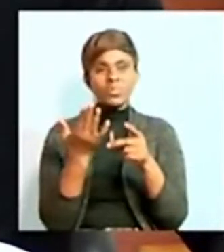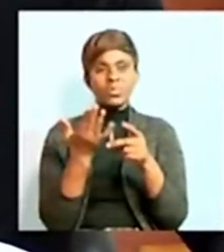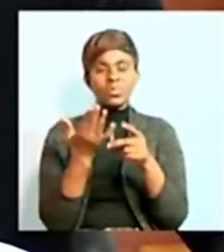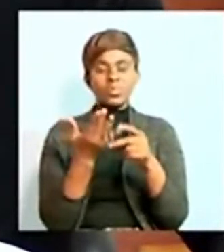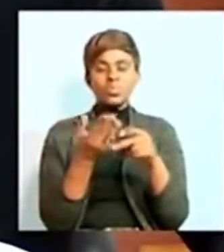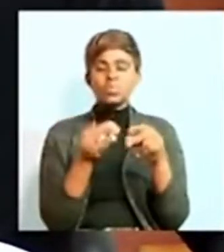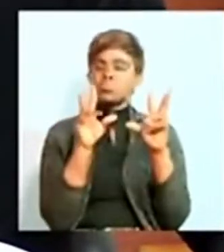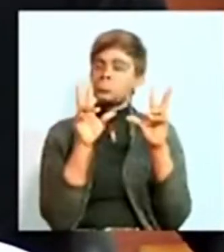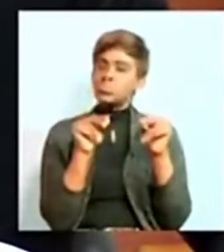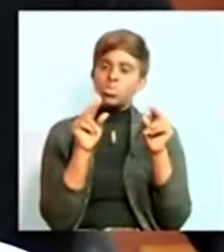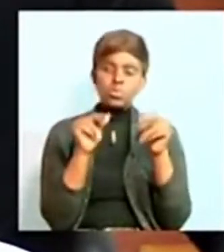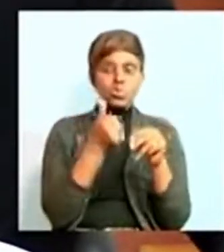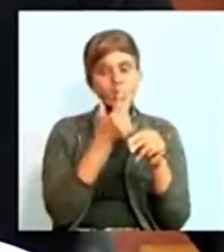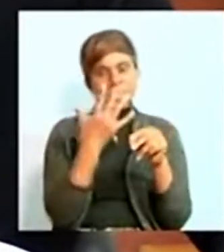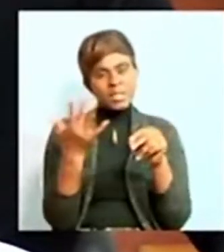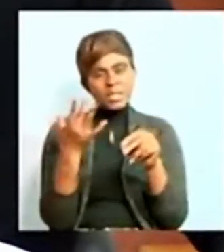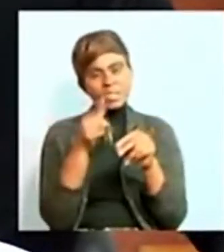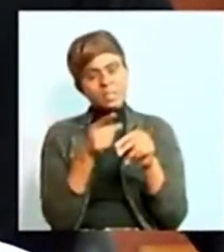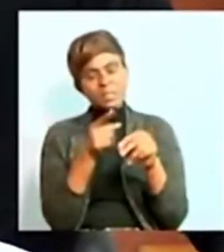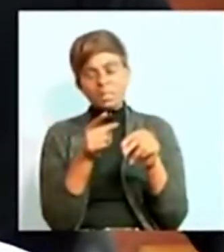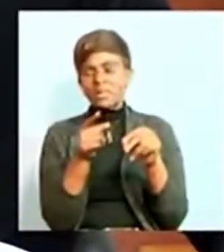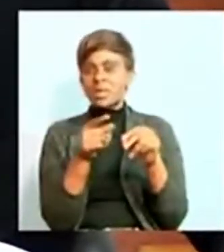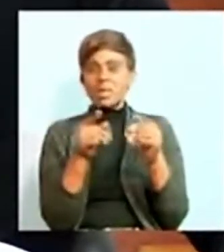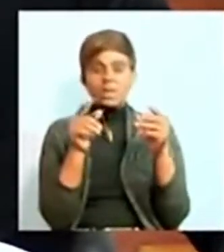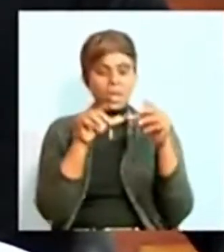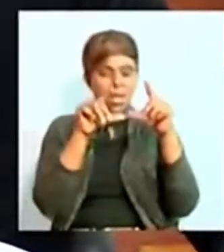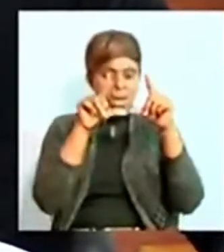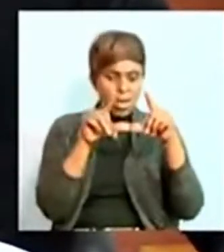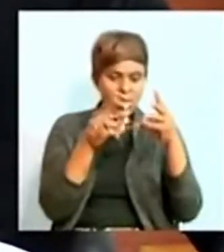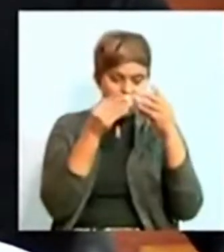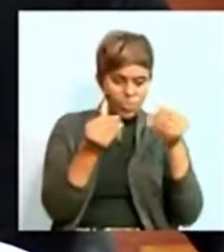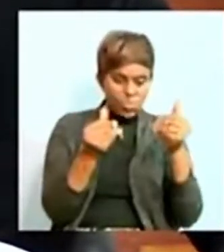No, anything is less or more.